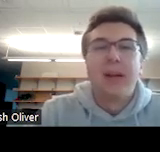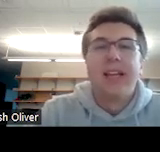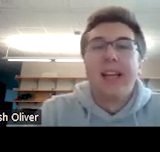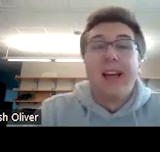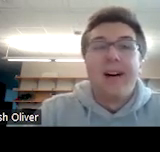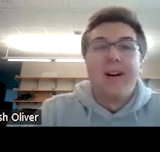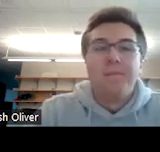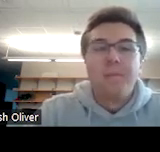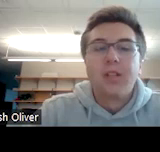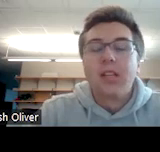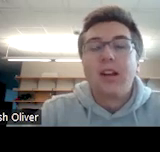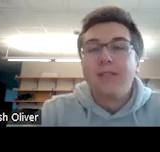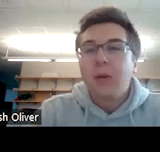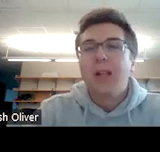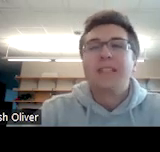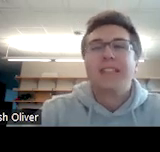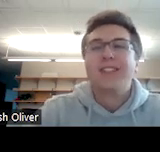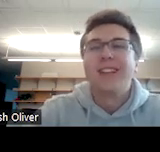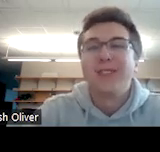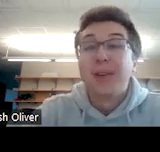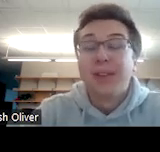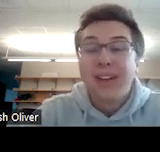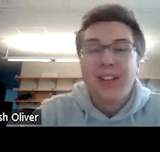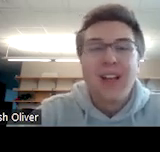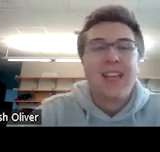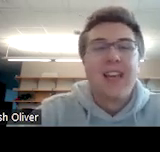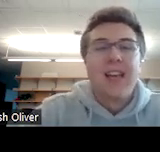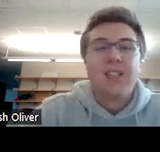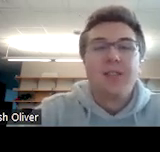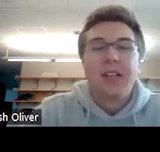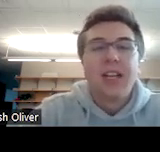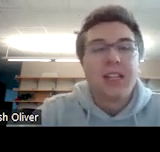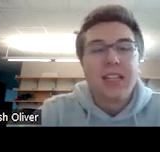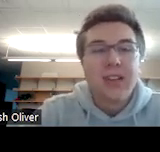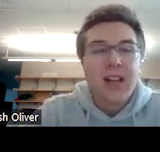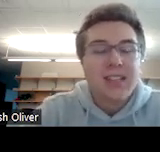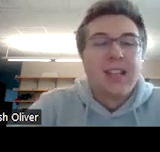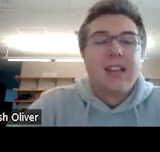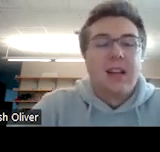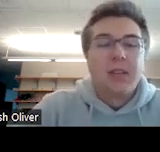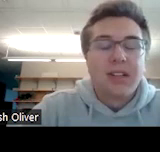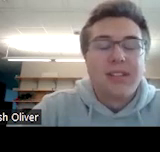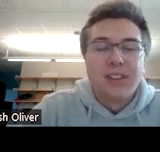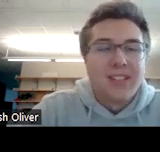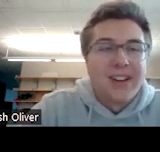it better. But there's conductive hearing loss and then there's sensory neural hearing loss. And so for conductive hearing loss,